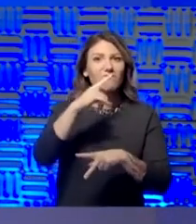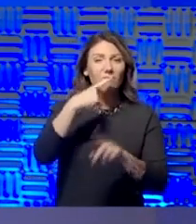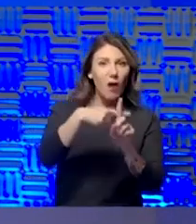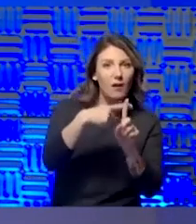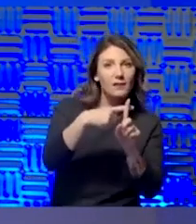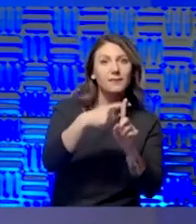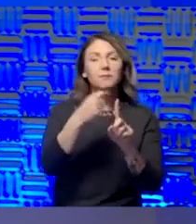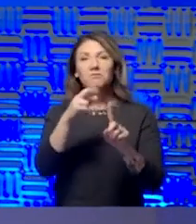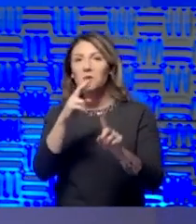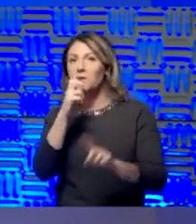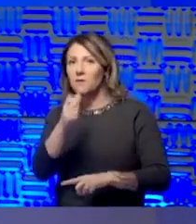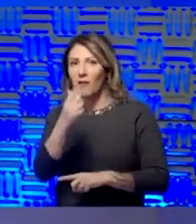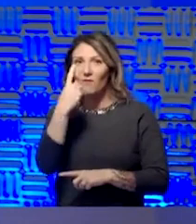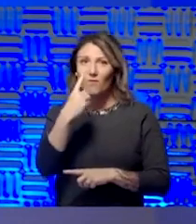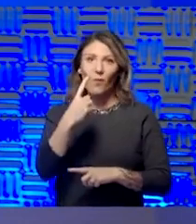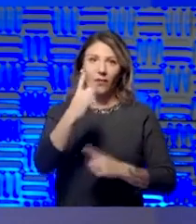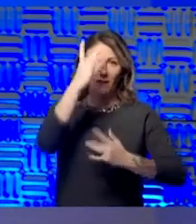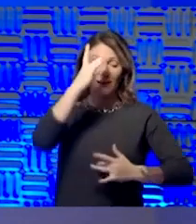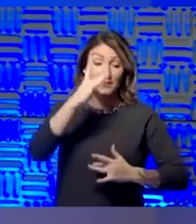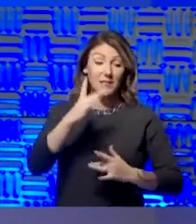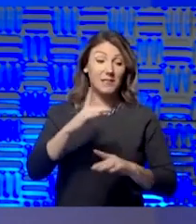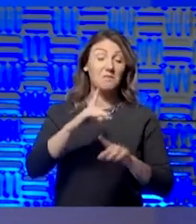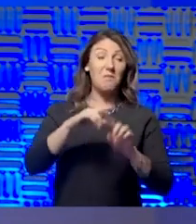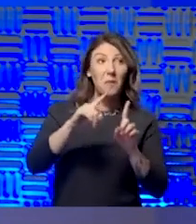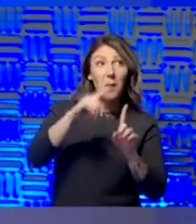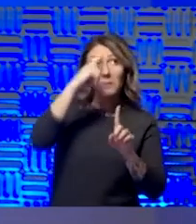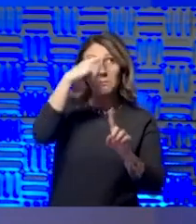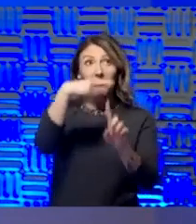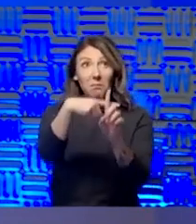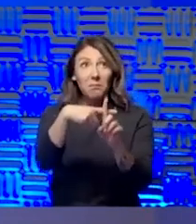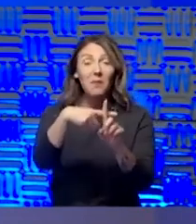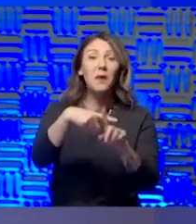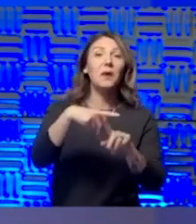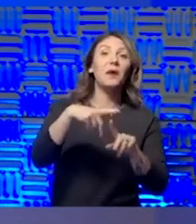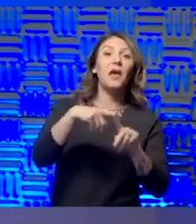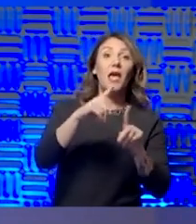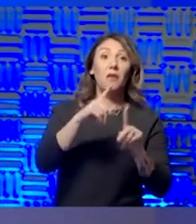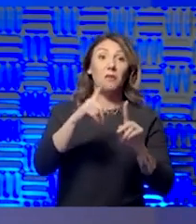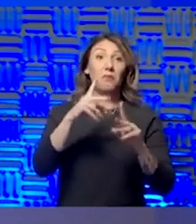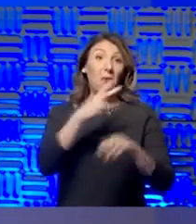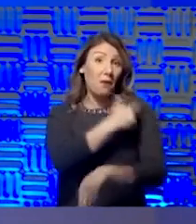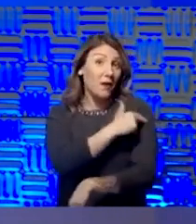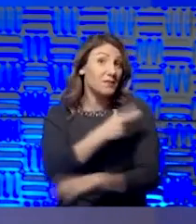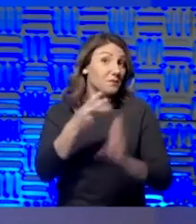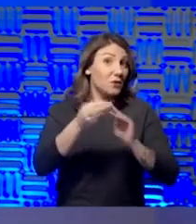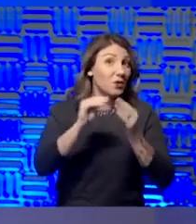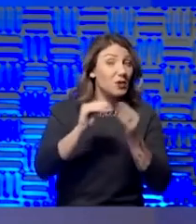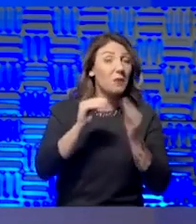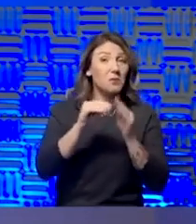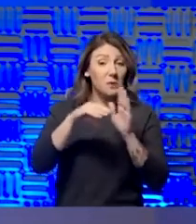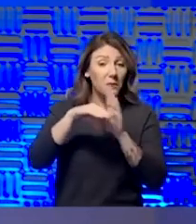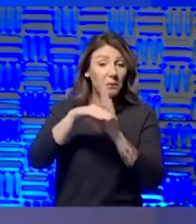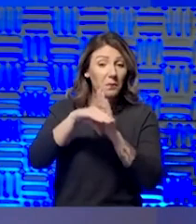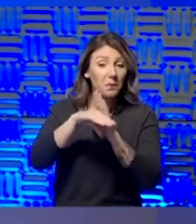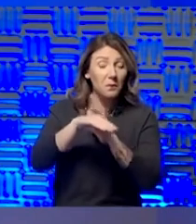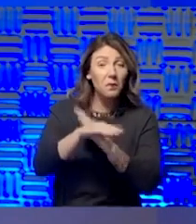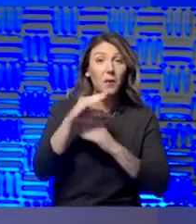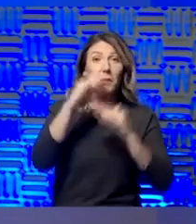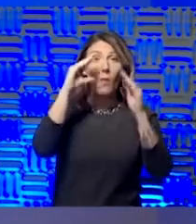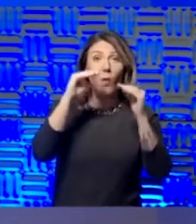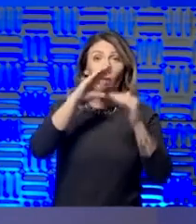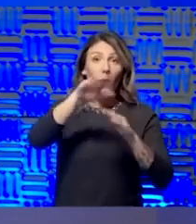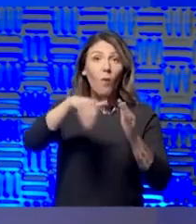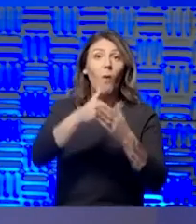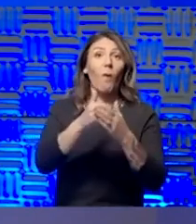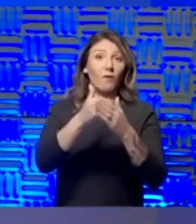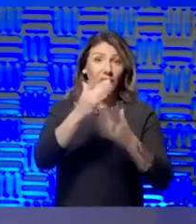cautious optimism, but maybe our hospitalized numbers are going down, and hopefully that's a reflection of possibly total infections around the